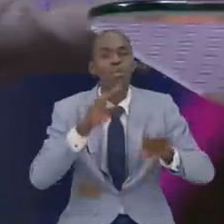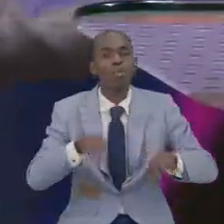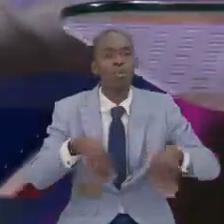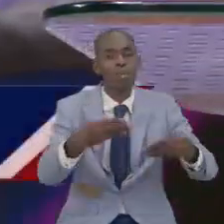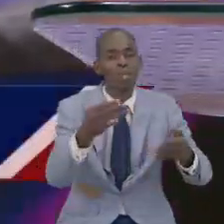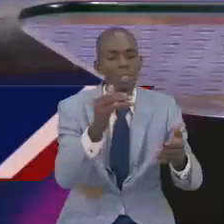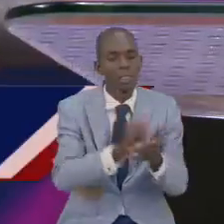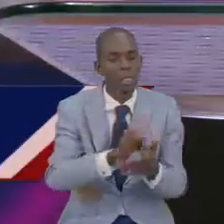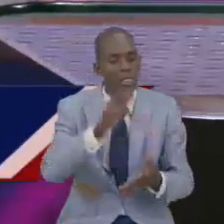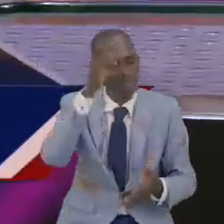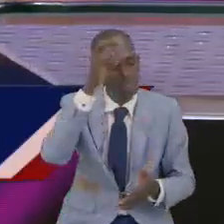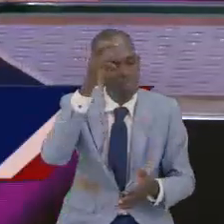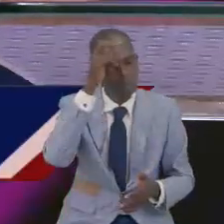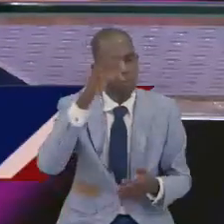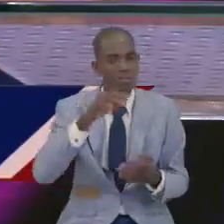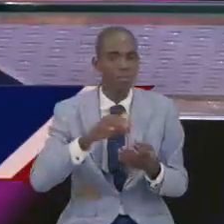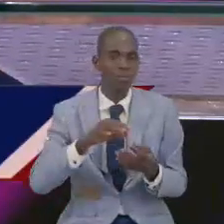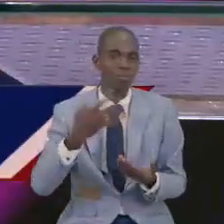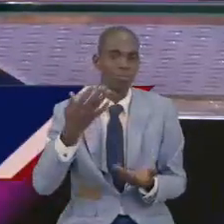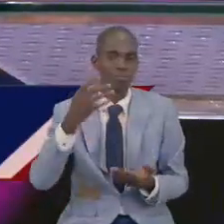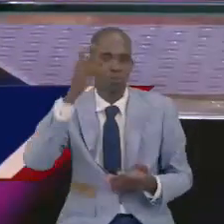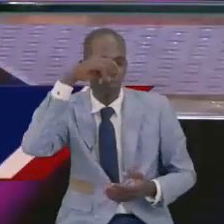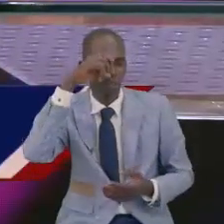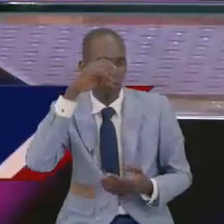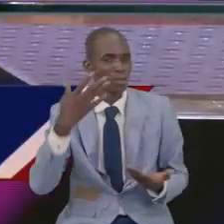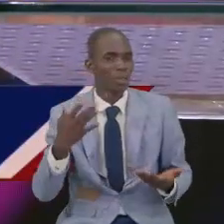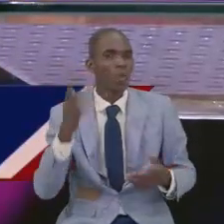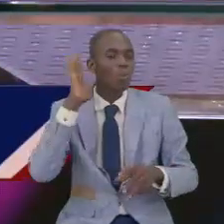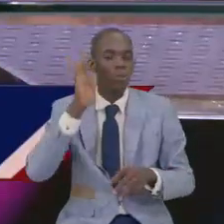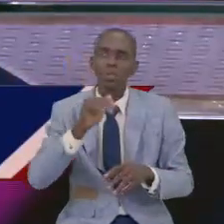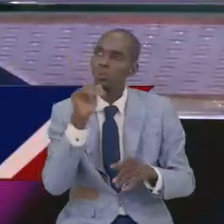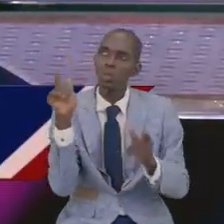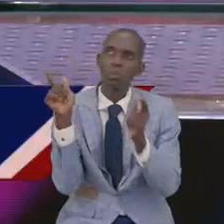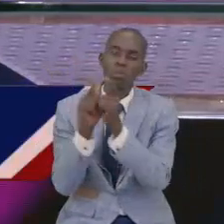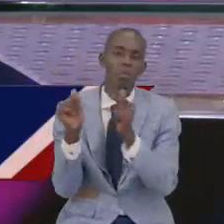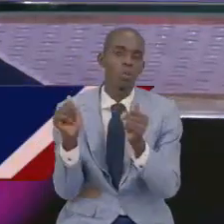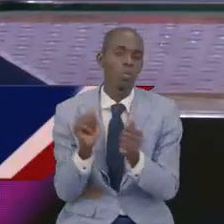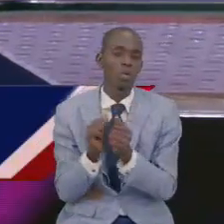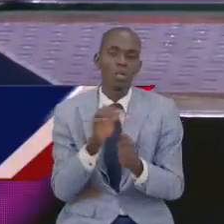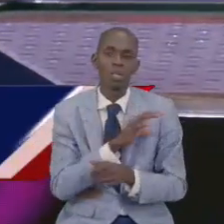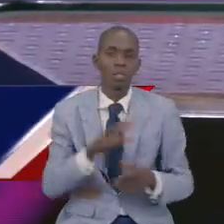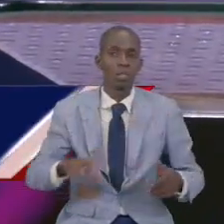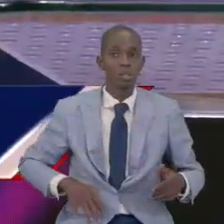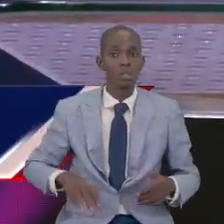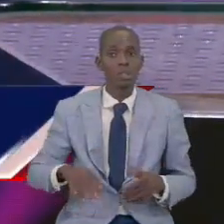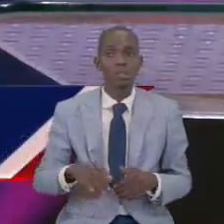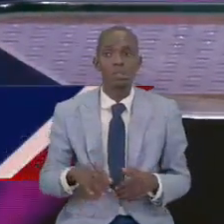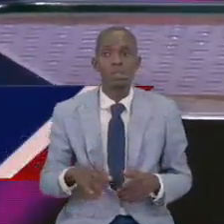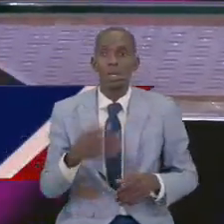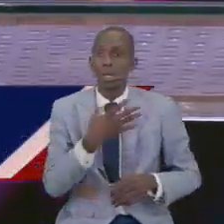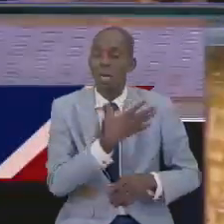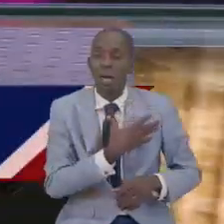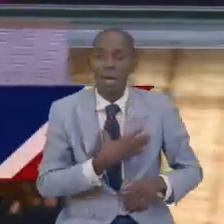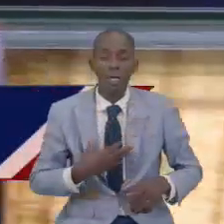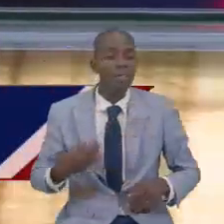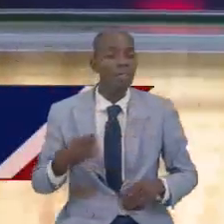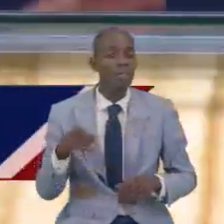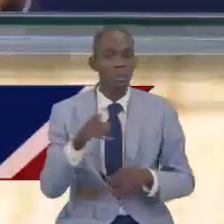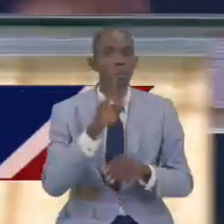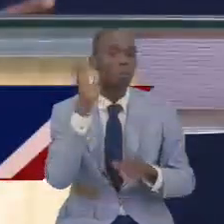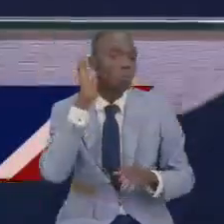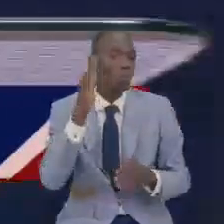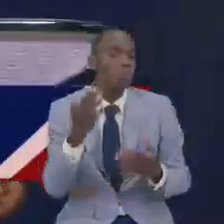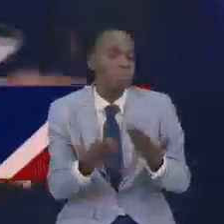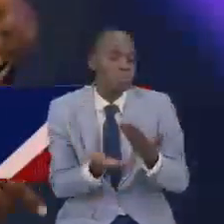with Christ because they didn't have, they could have had it, but they didn't have it, and they didn't accept it. They could have had